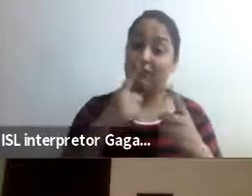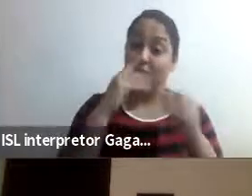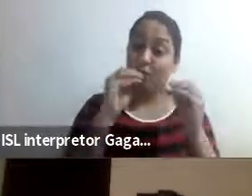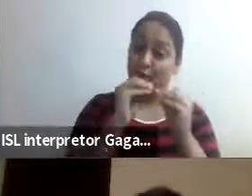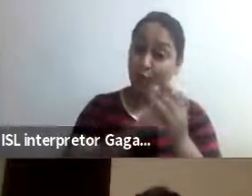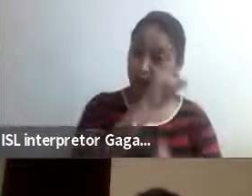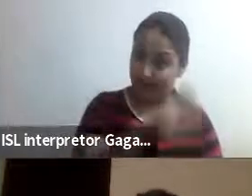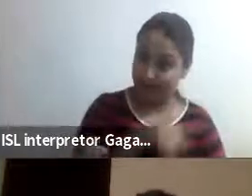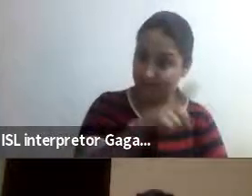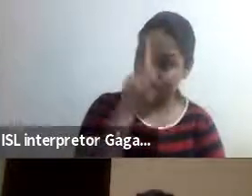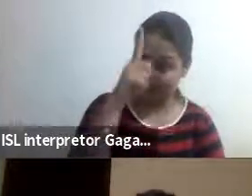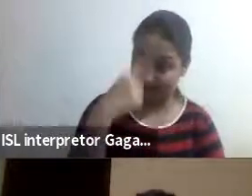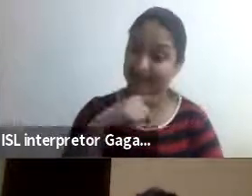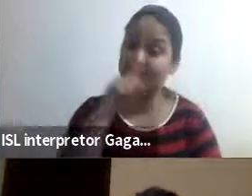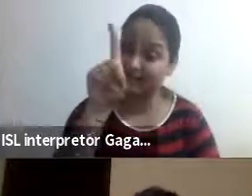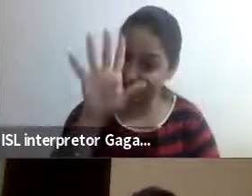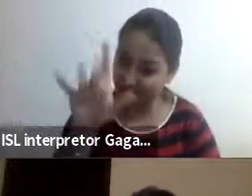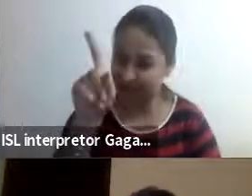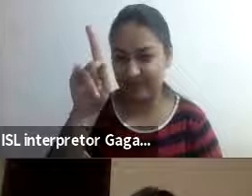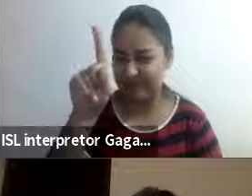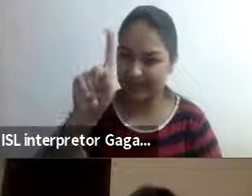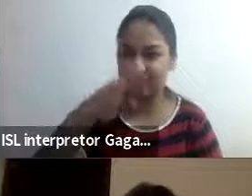15, by the time she's 16 or